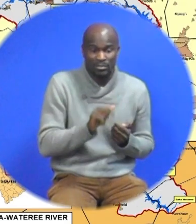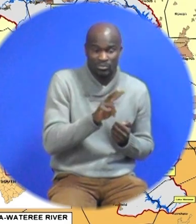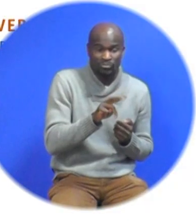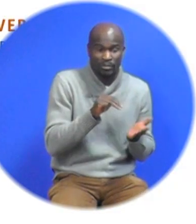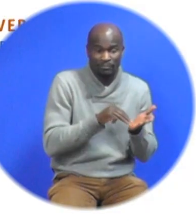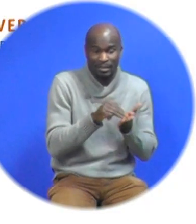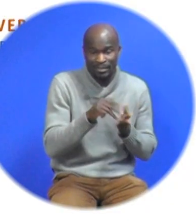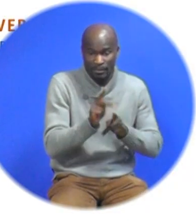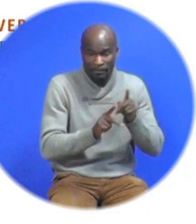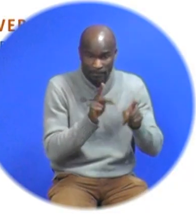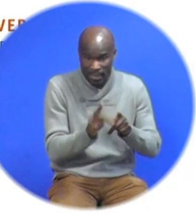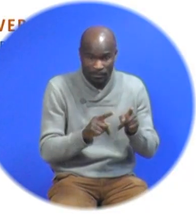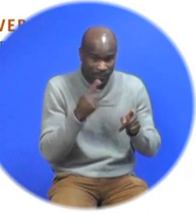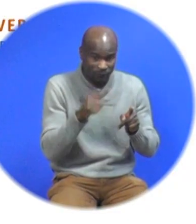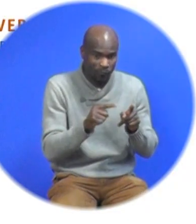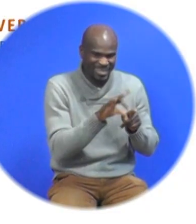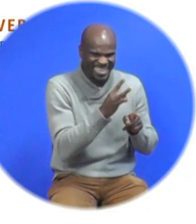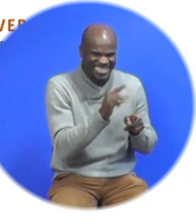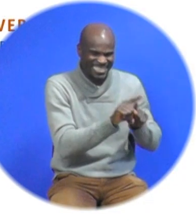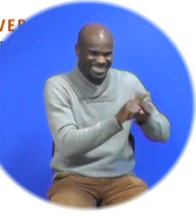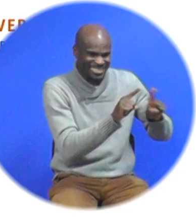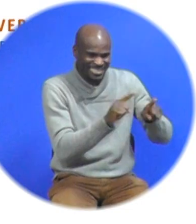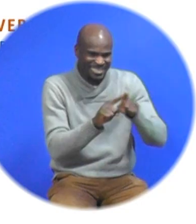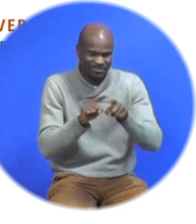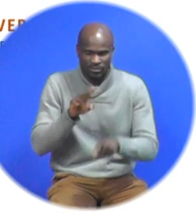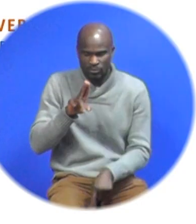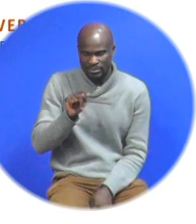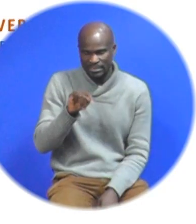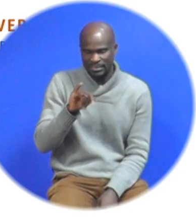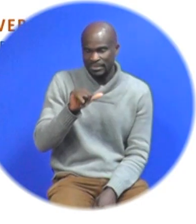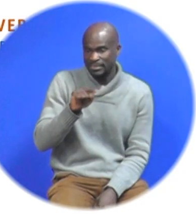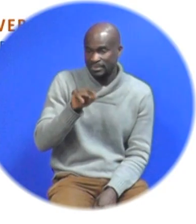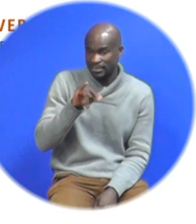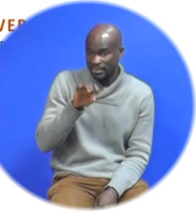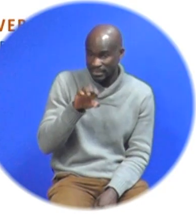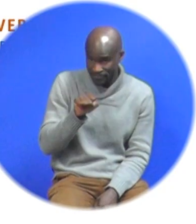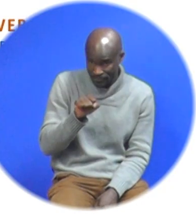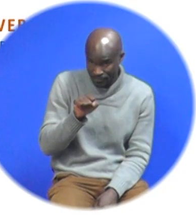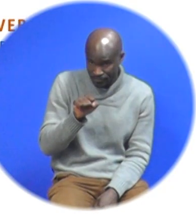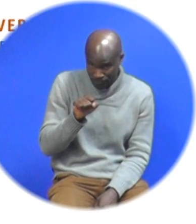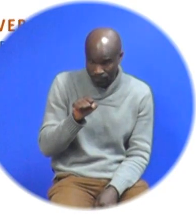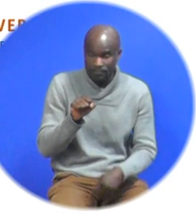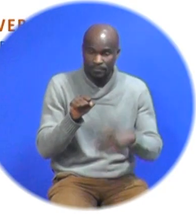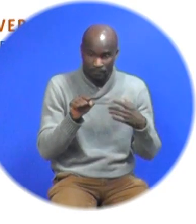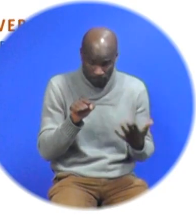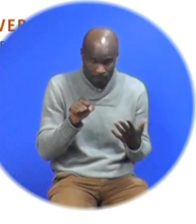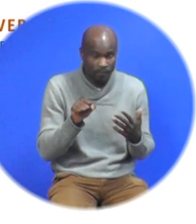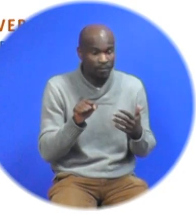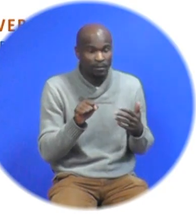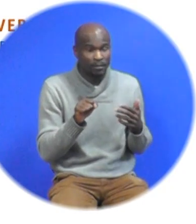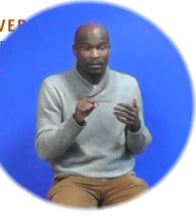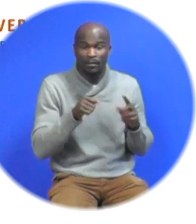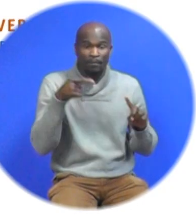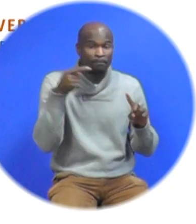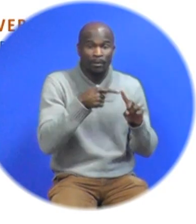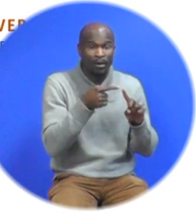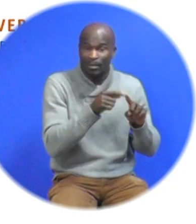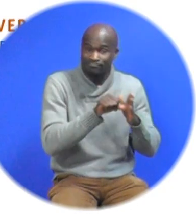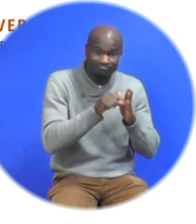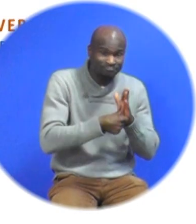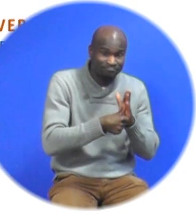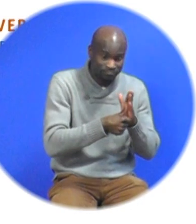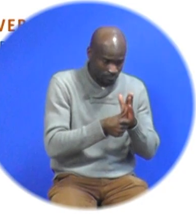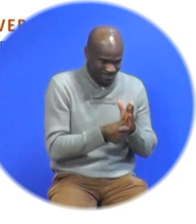utilities. Now, the key takeaway here is that the Catawba River Basin is a threatened river.